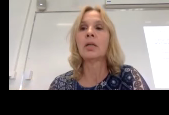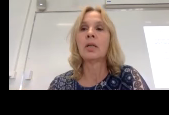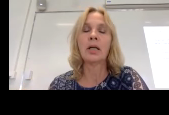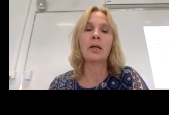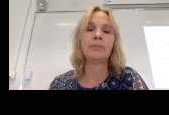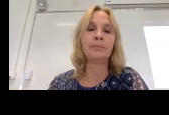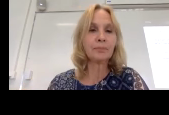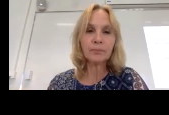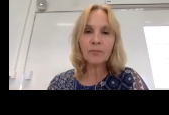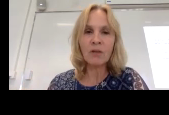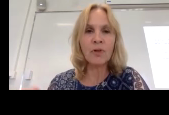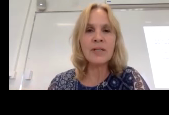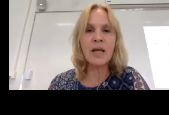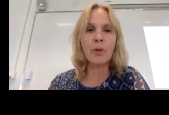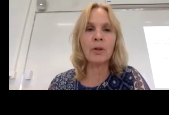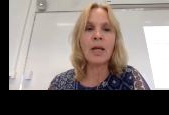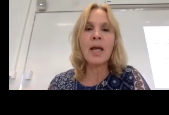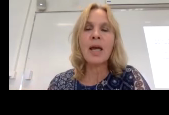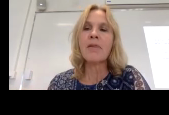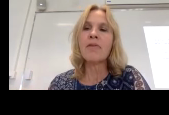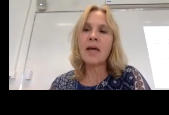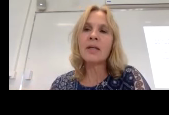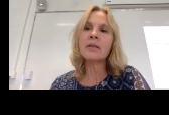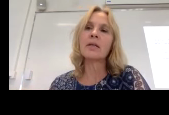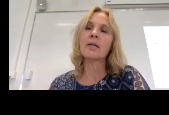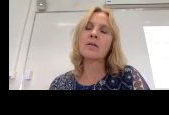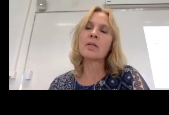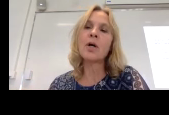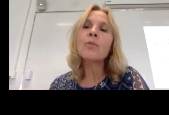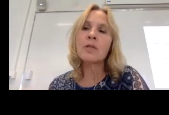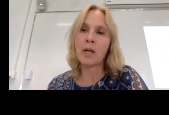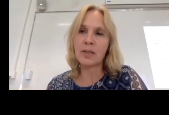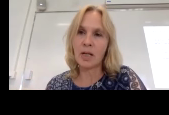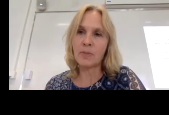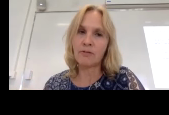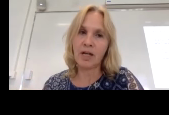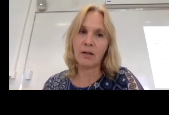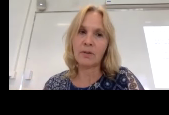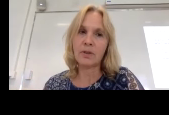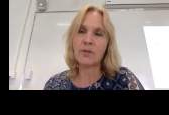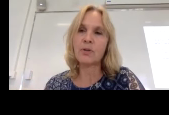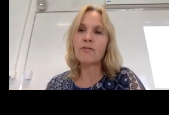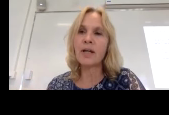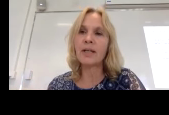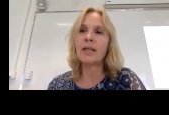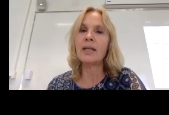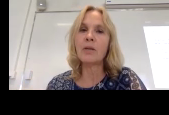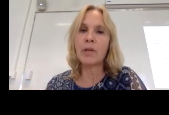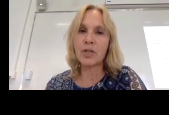chin, for example, then slowed response times are found. So you find